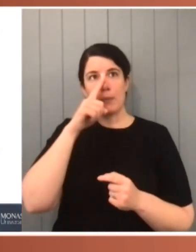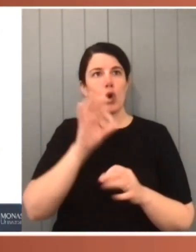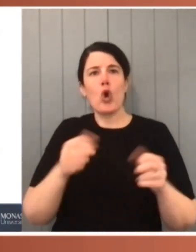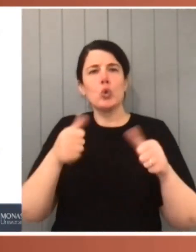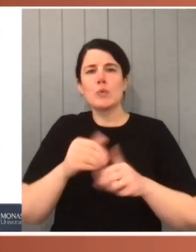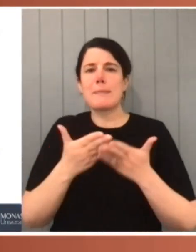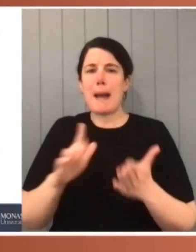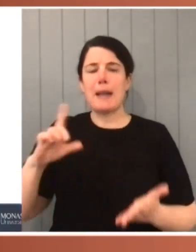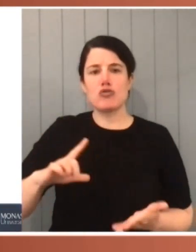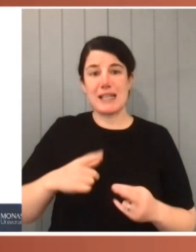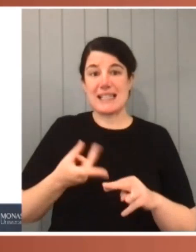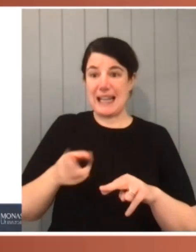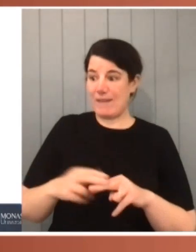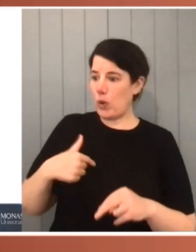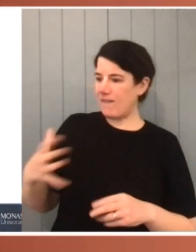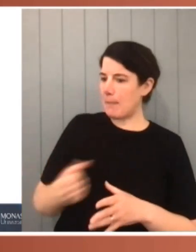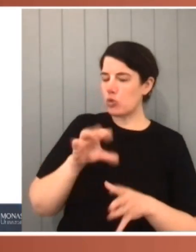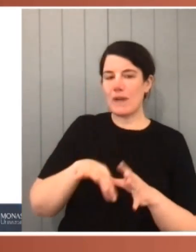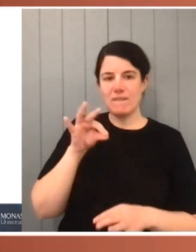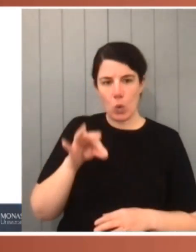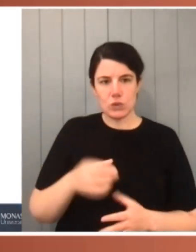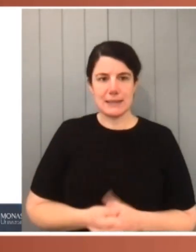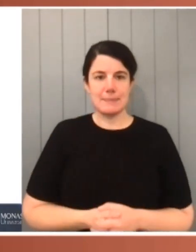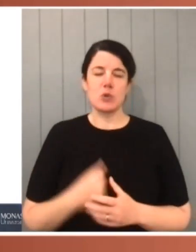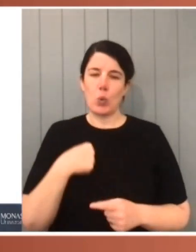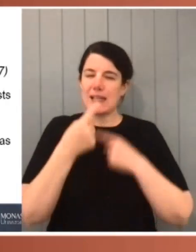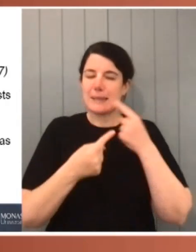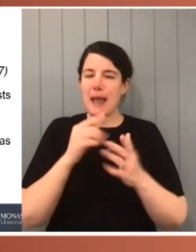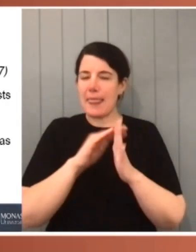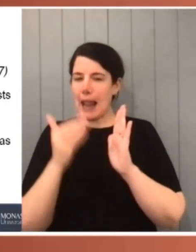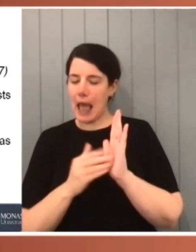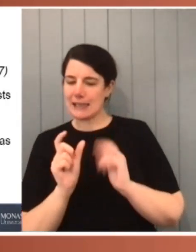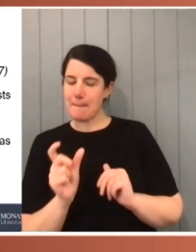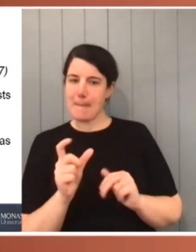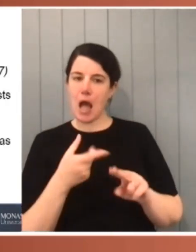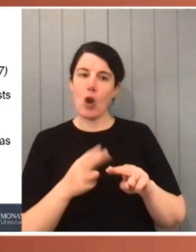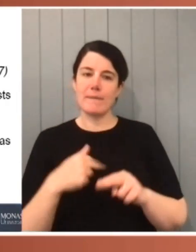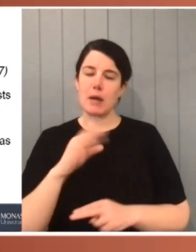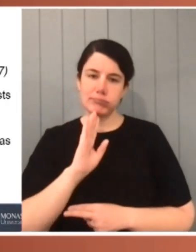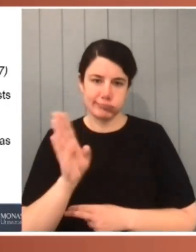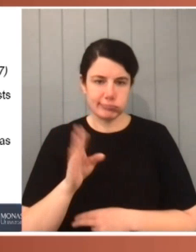compulsory voting? And this is what I'm going to explain in the last part of my talk.